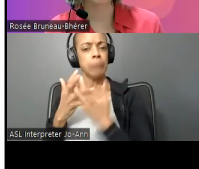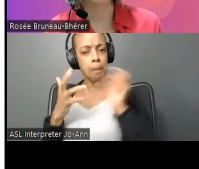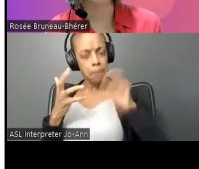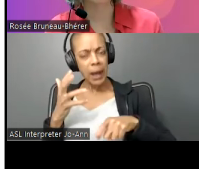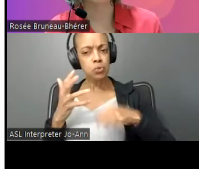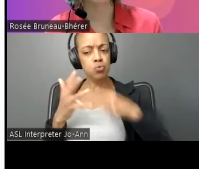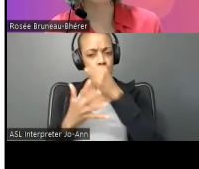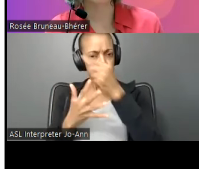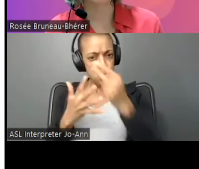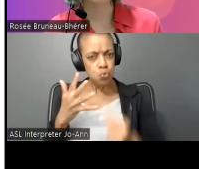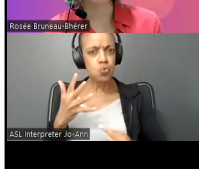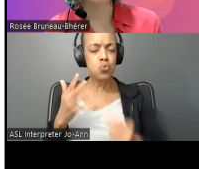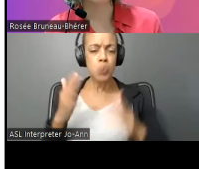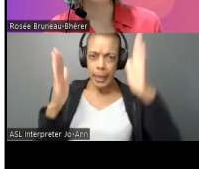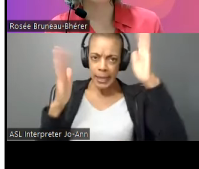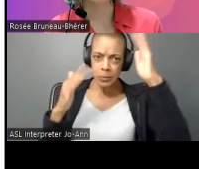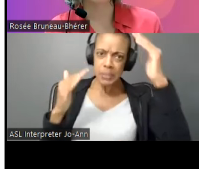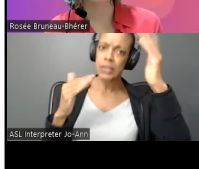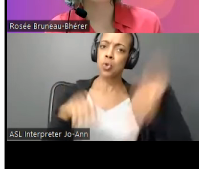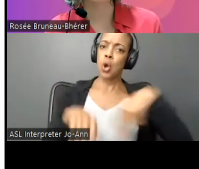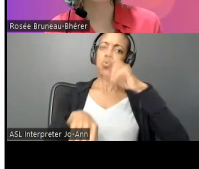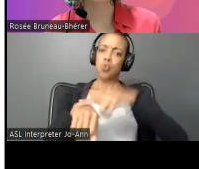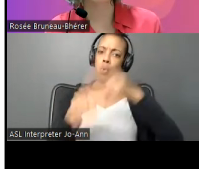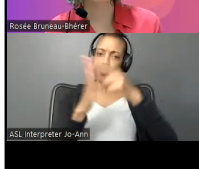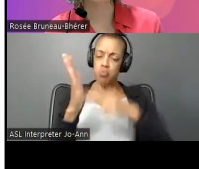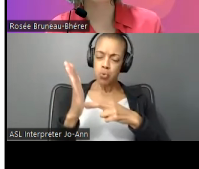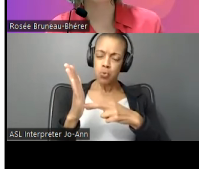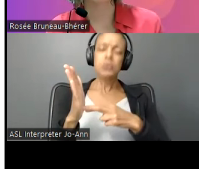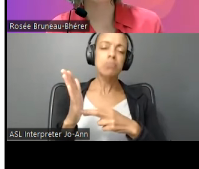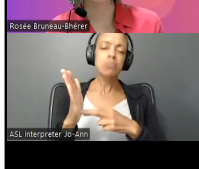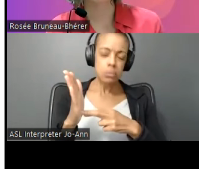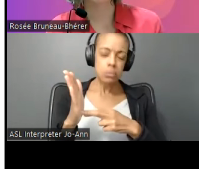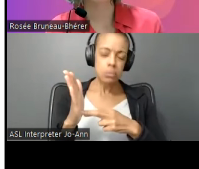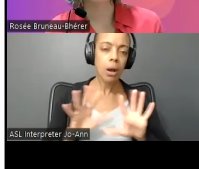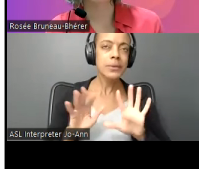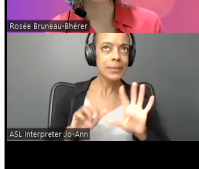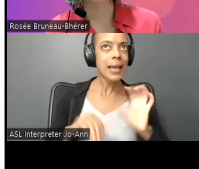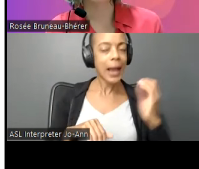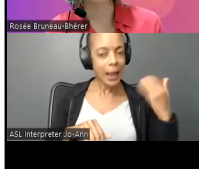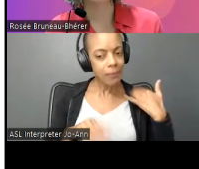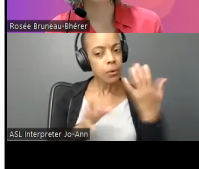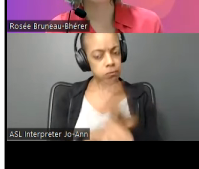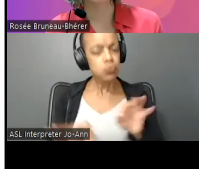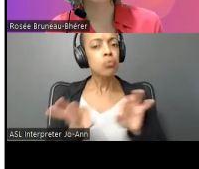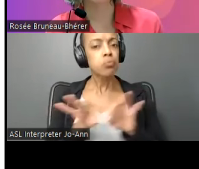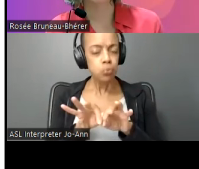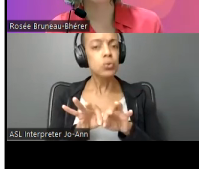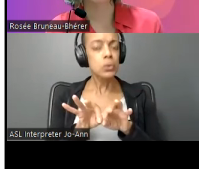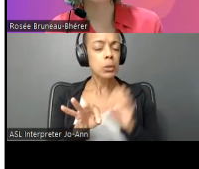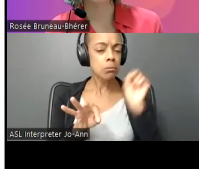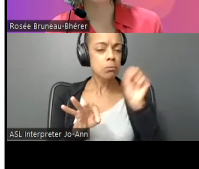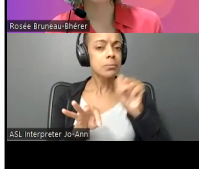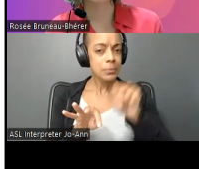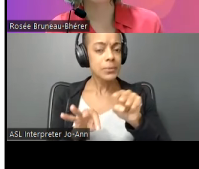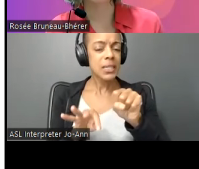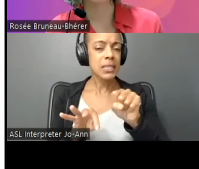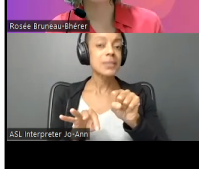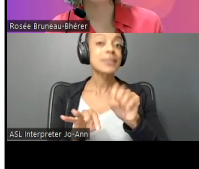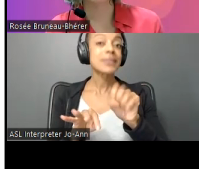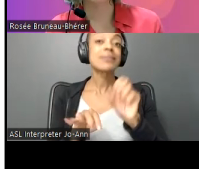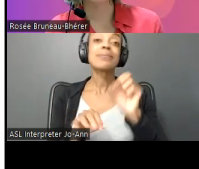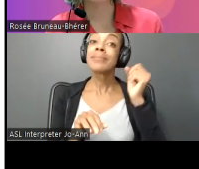certain expectations and norms. Of course, these norms do exist and they are important to stress,